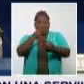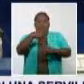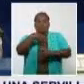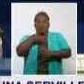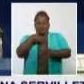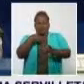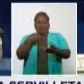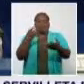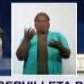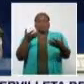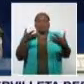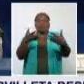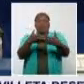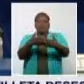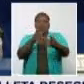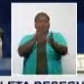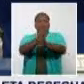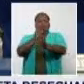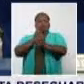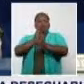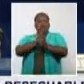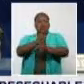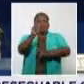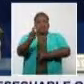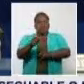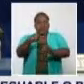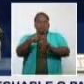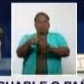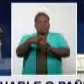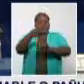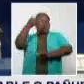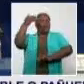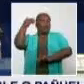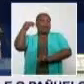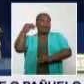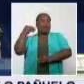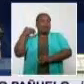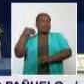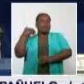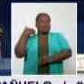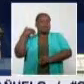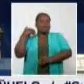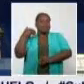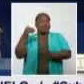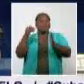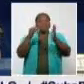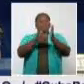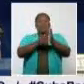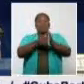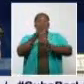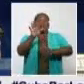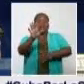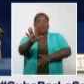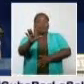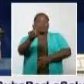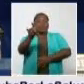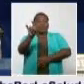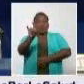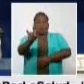87.1% of all confirmed cases have a relationship with contacts that had been